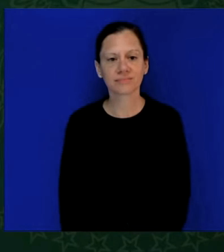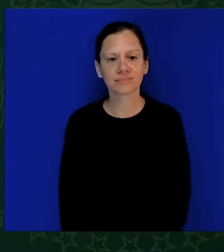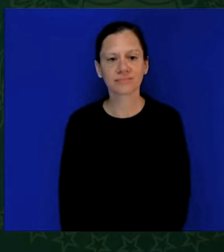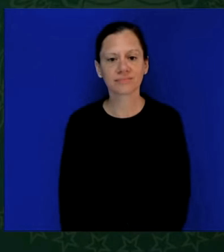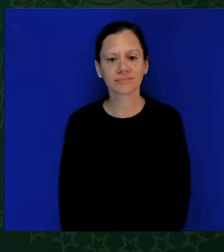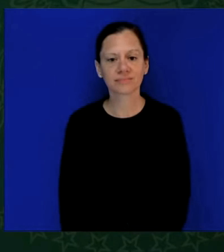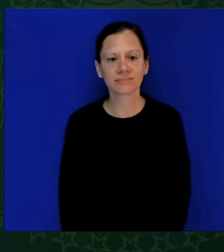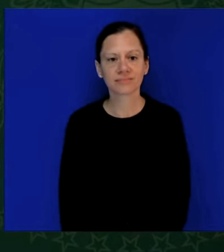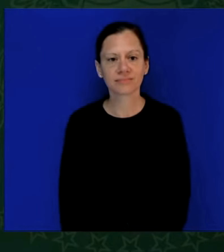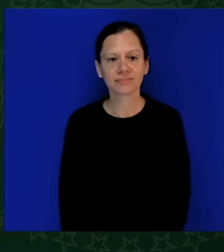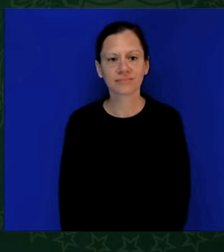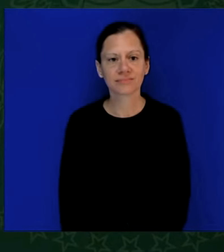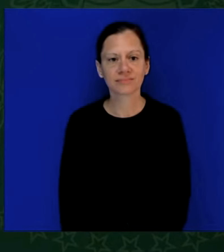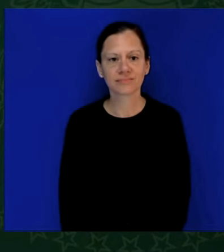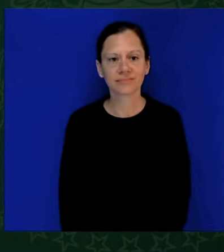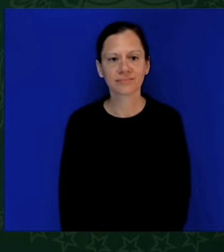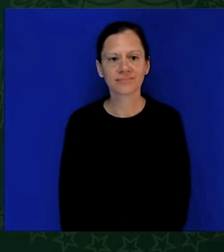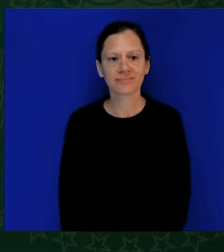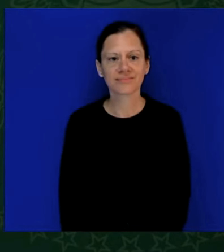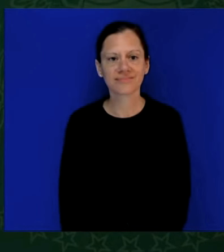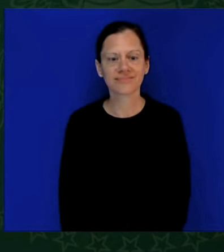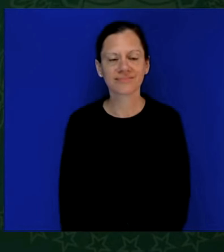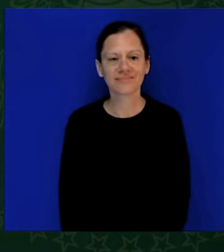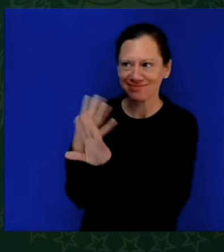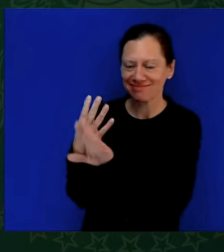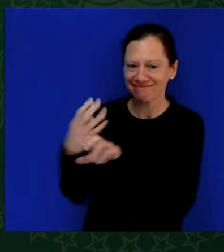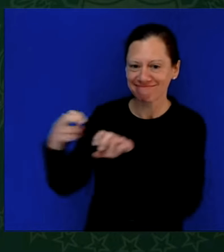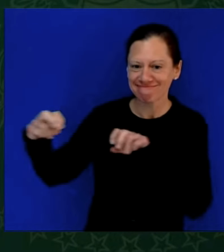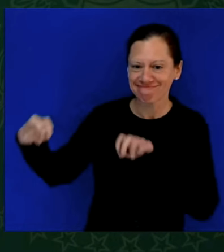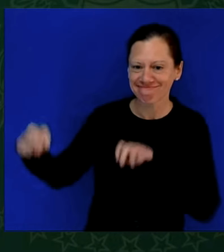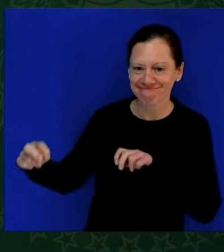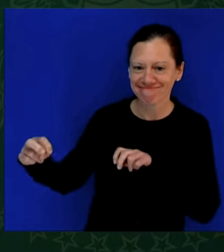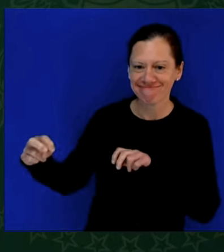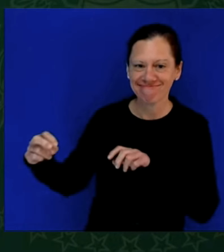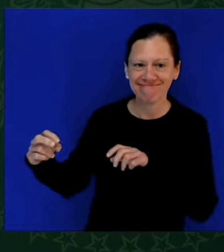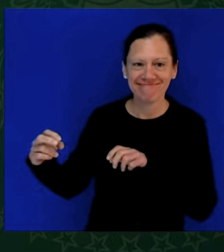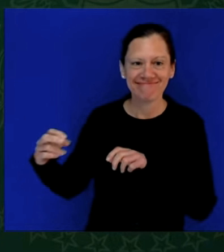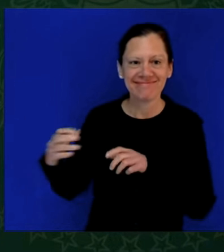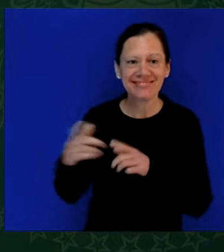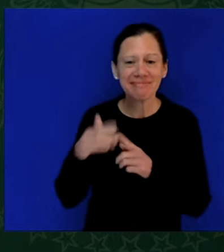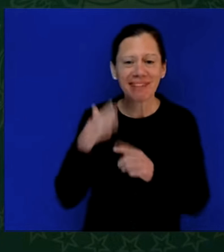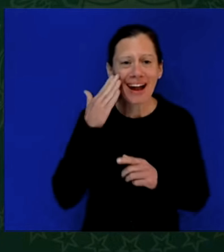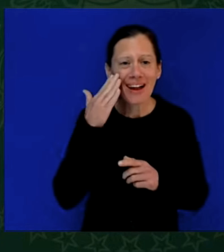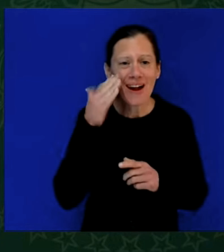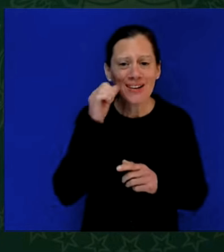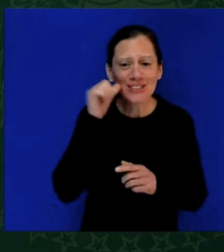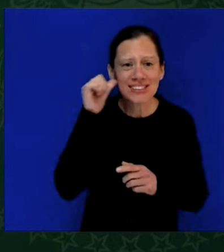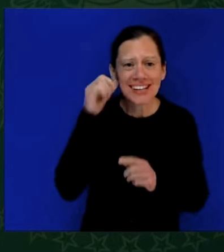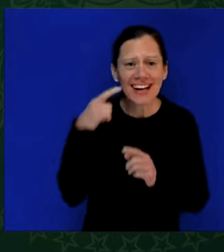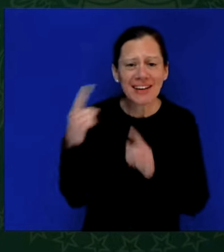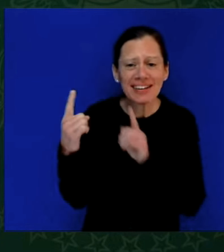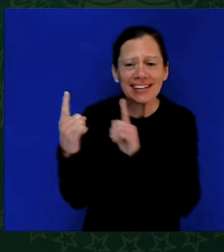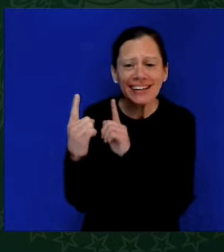for the inconvenience that day, but and your beautiful wife,